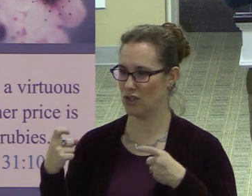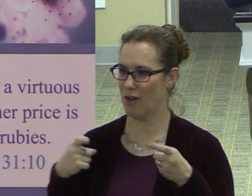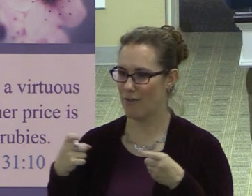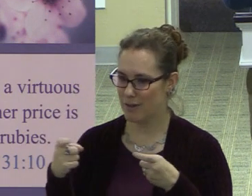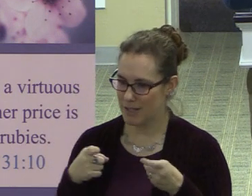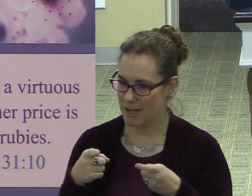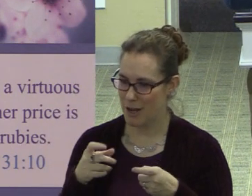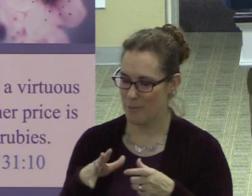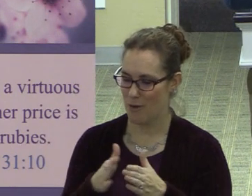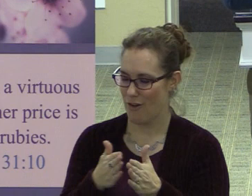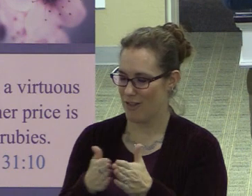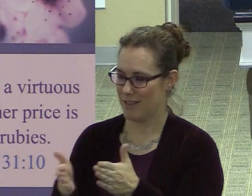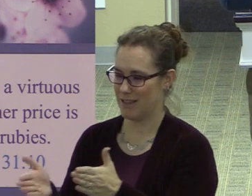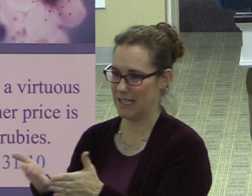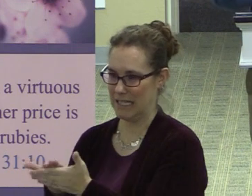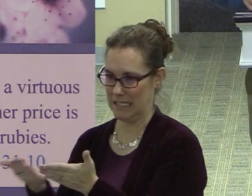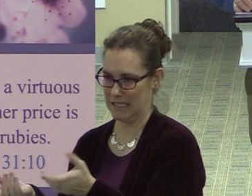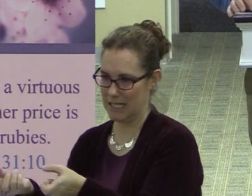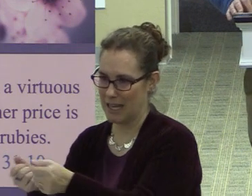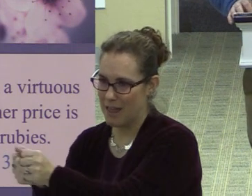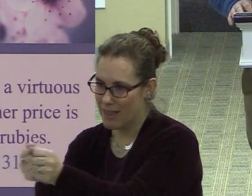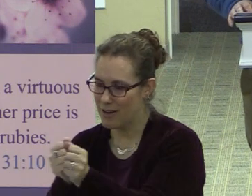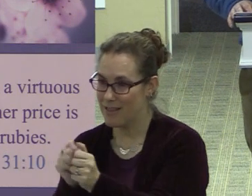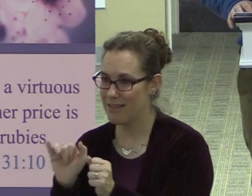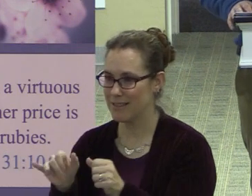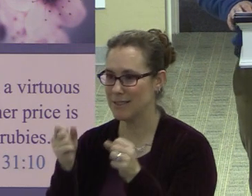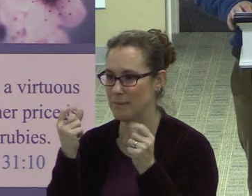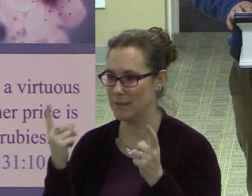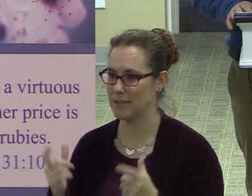is amazing.